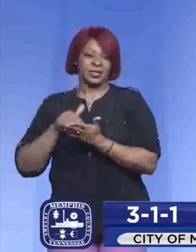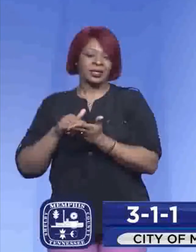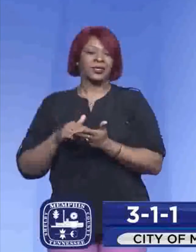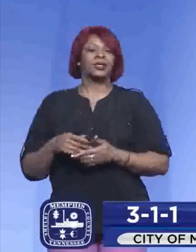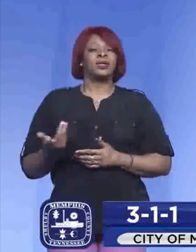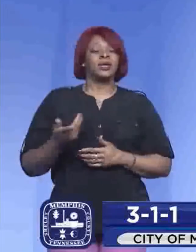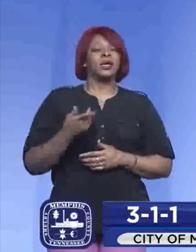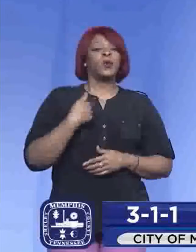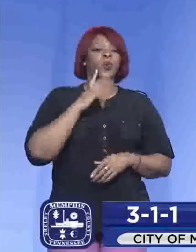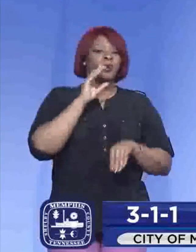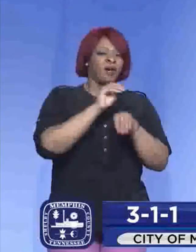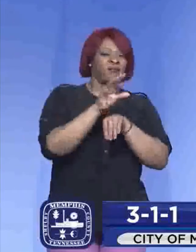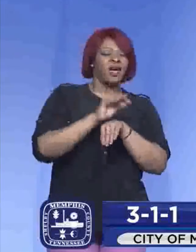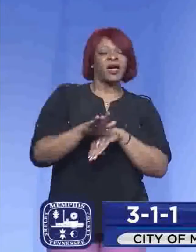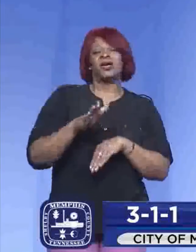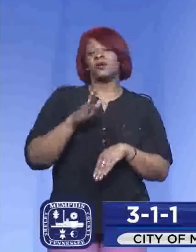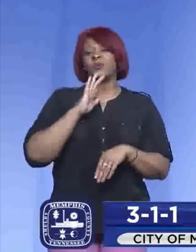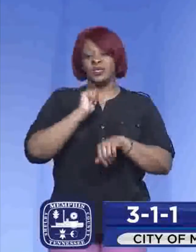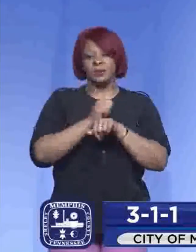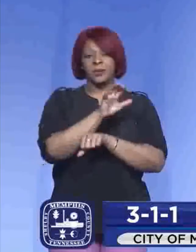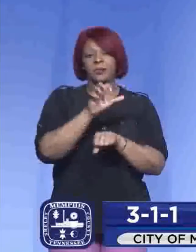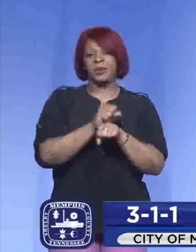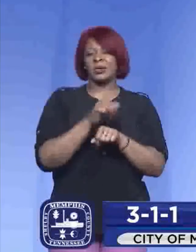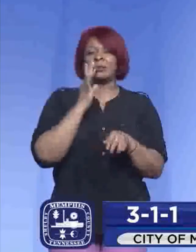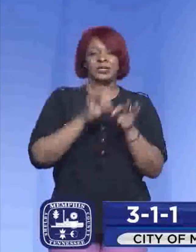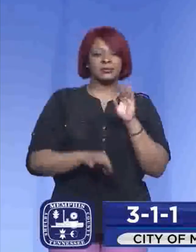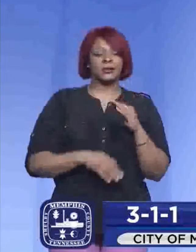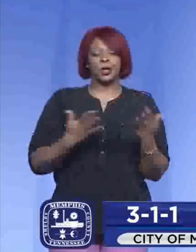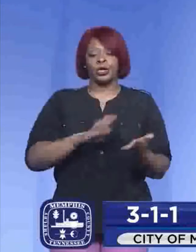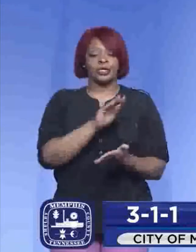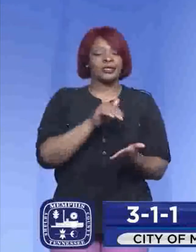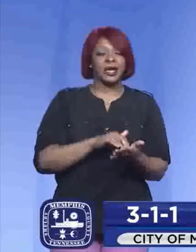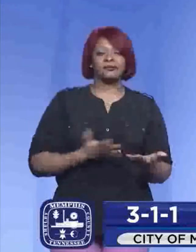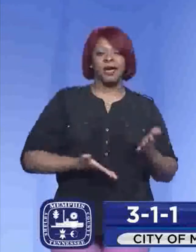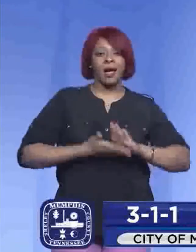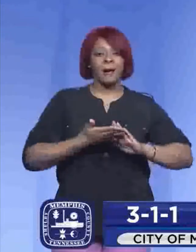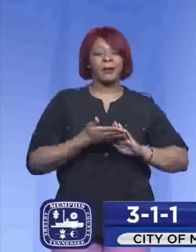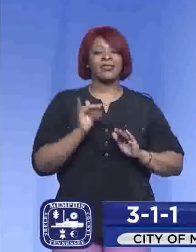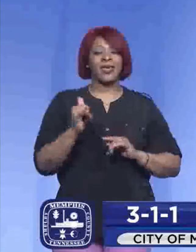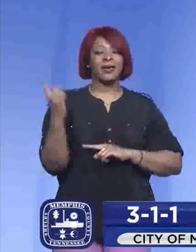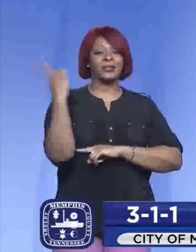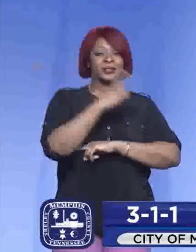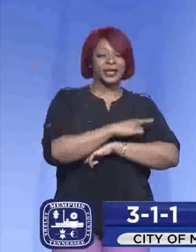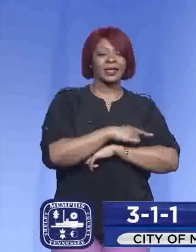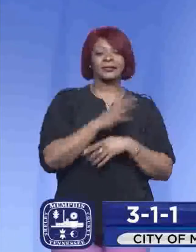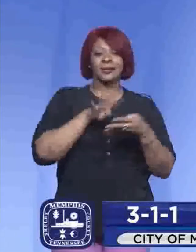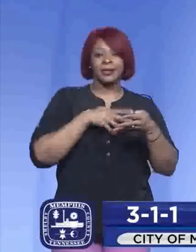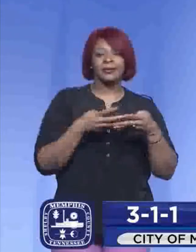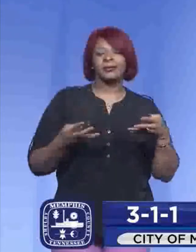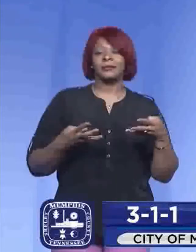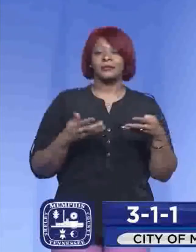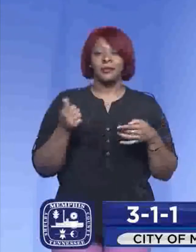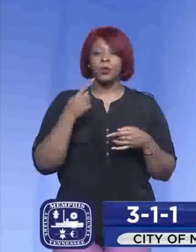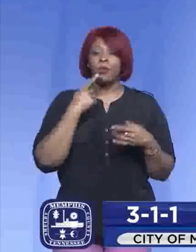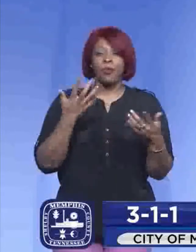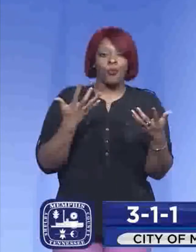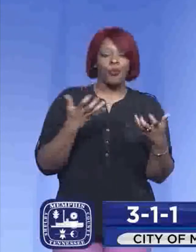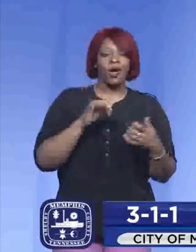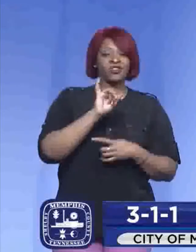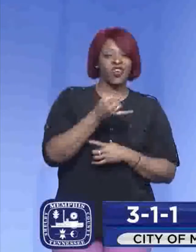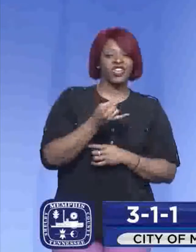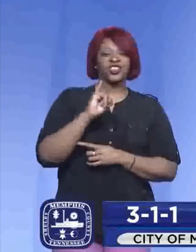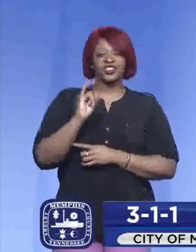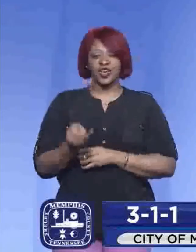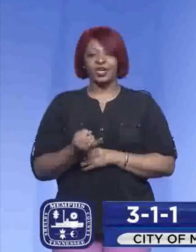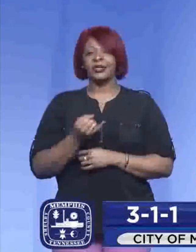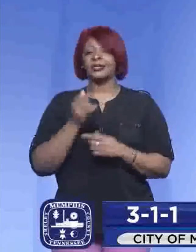and I believe it will be as simple as, here's the site, it operates from these days, and anyone who wants a Johnson &